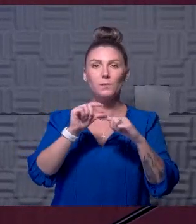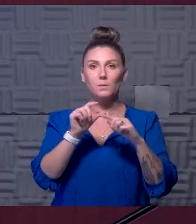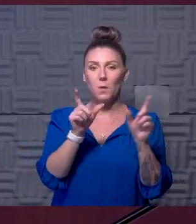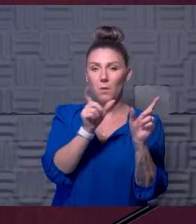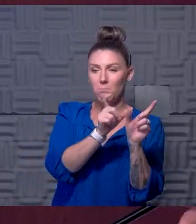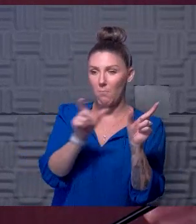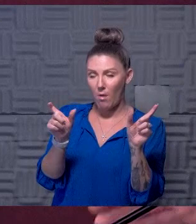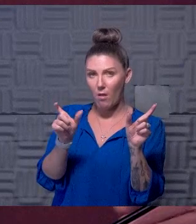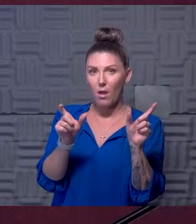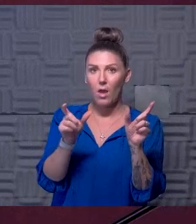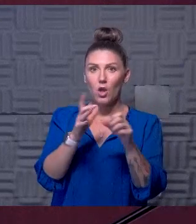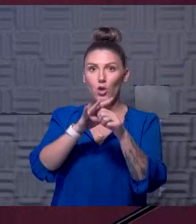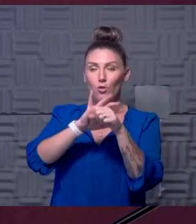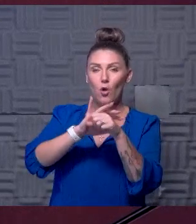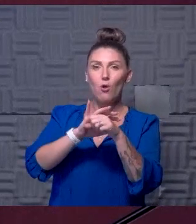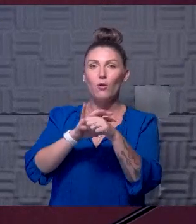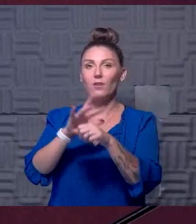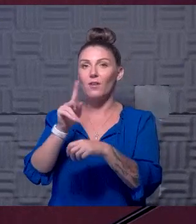anything,